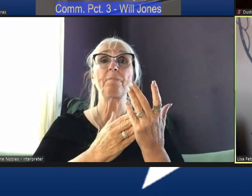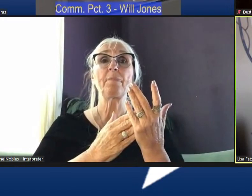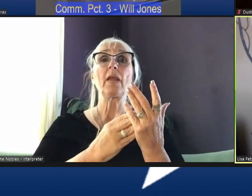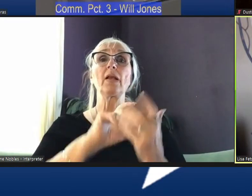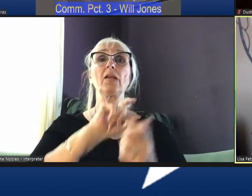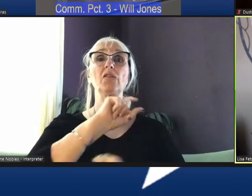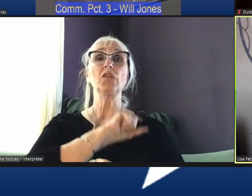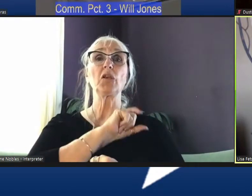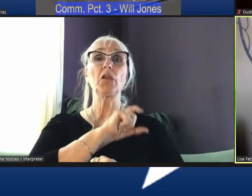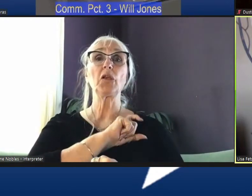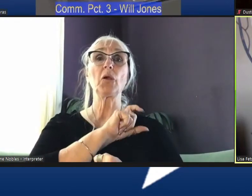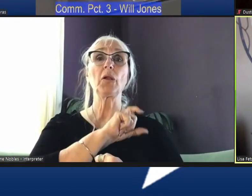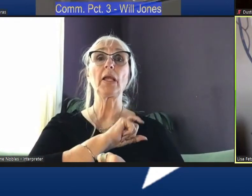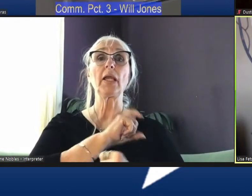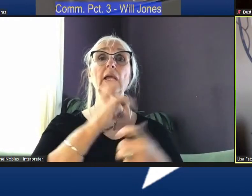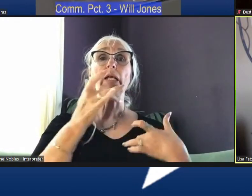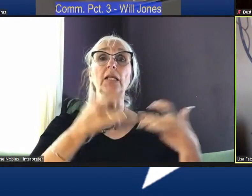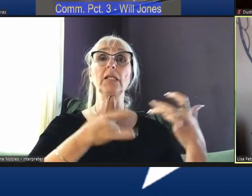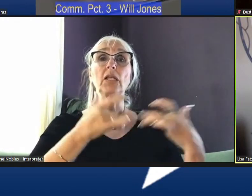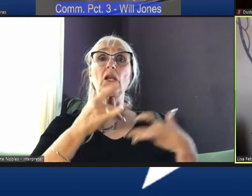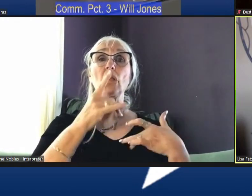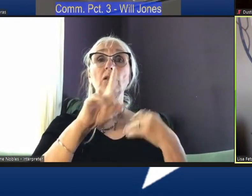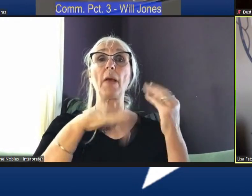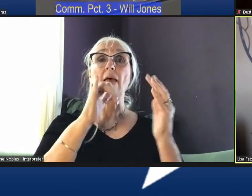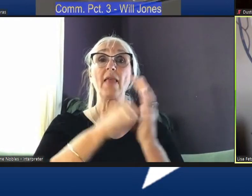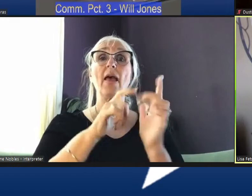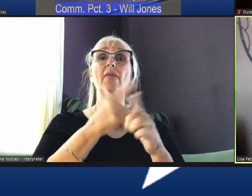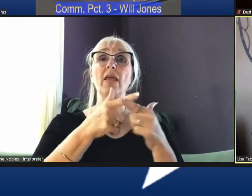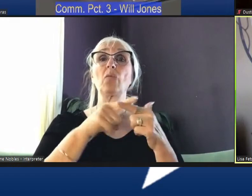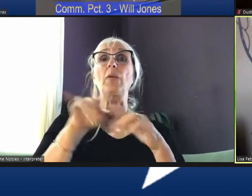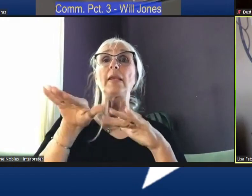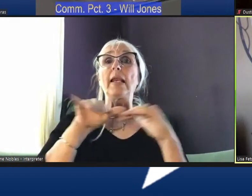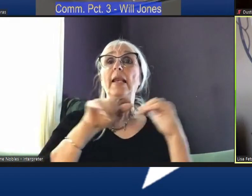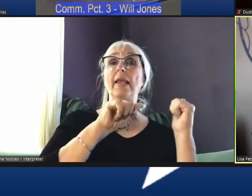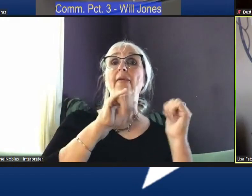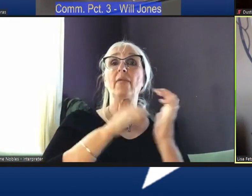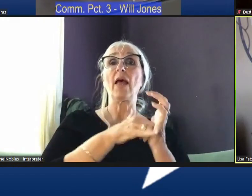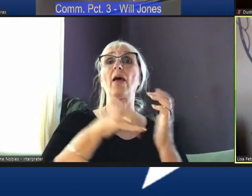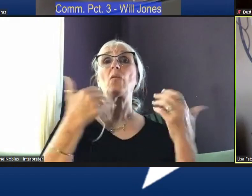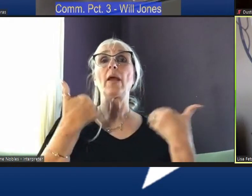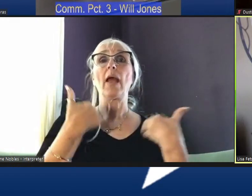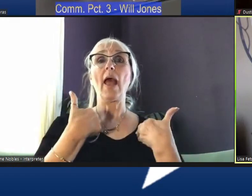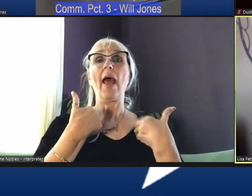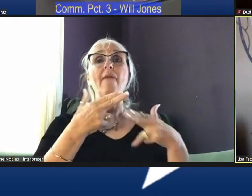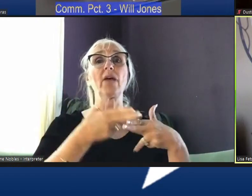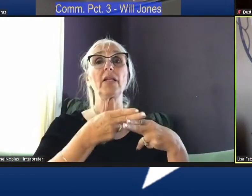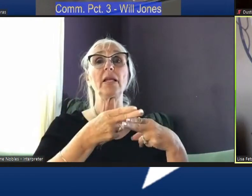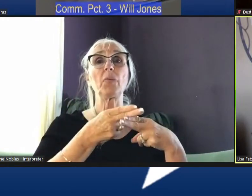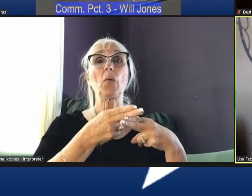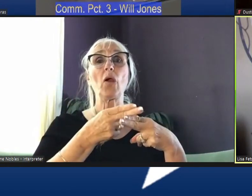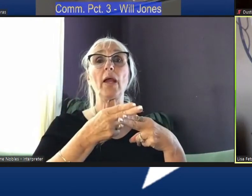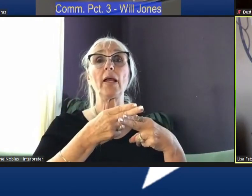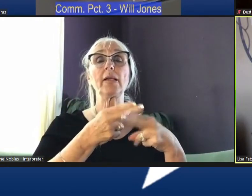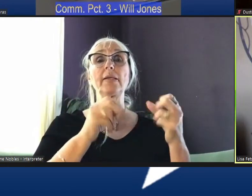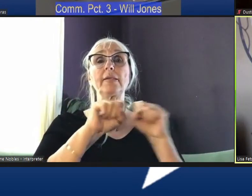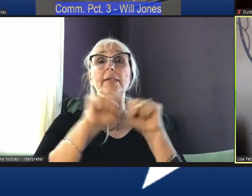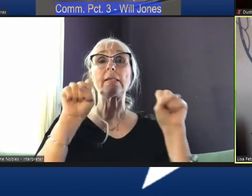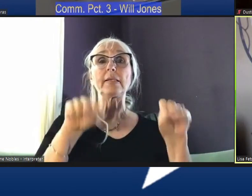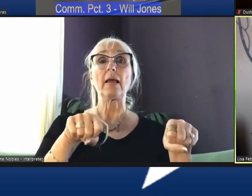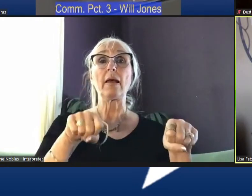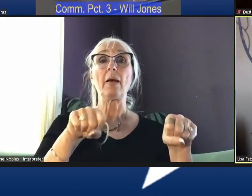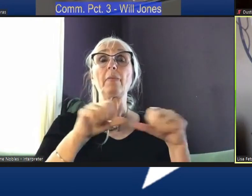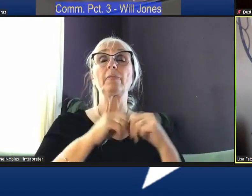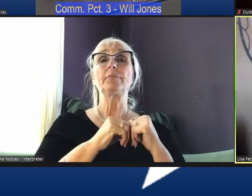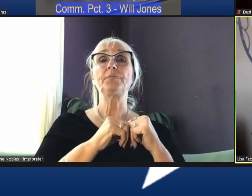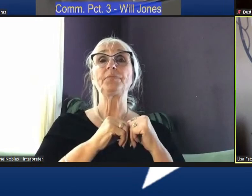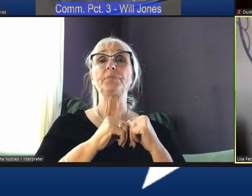security concerns with it that we needed to move away from. So we have them on a temporary system that